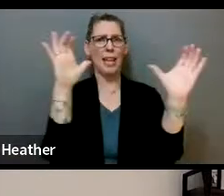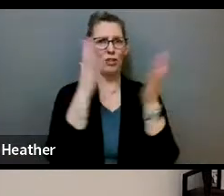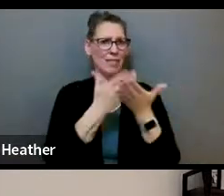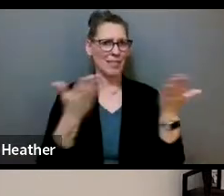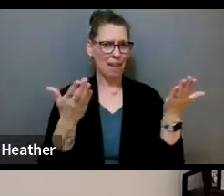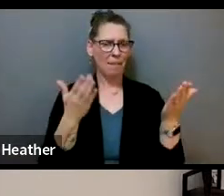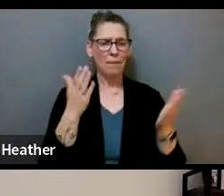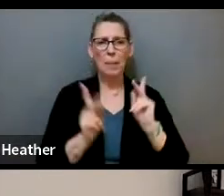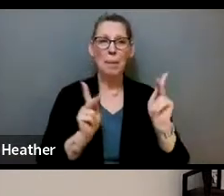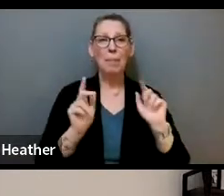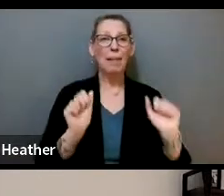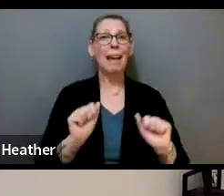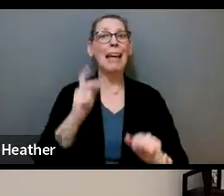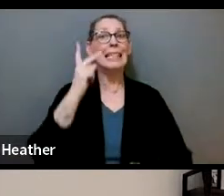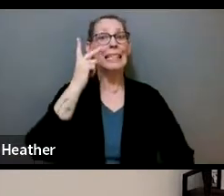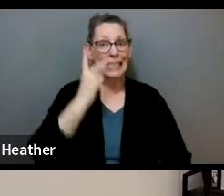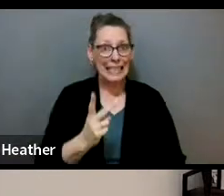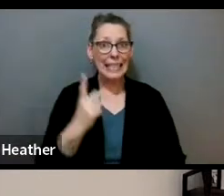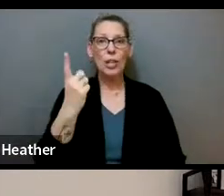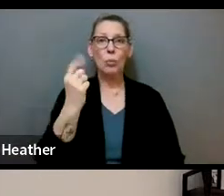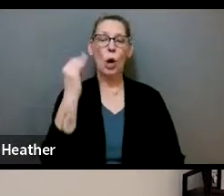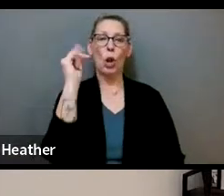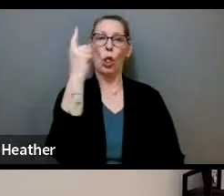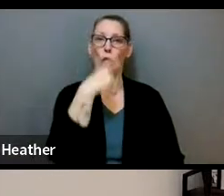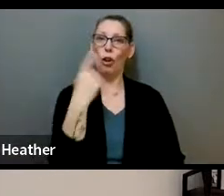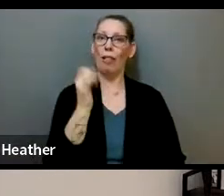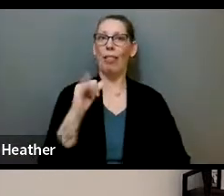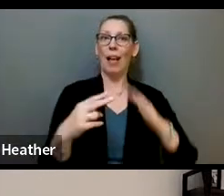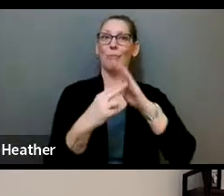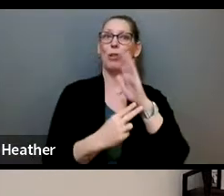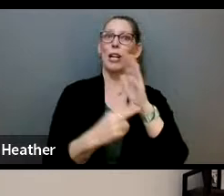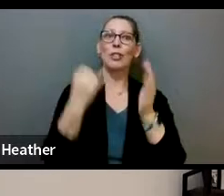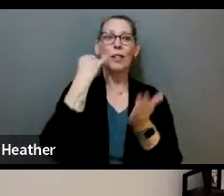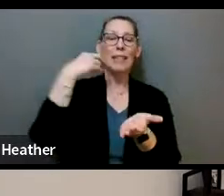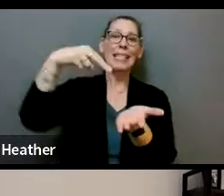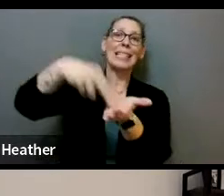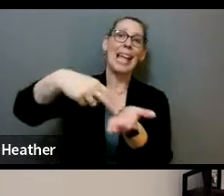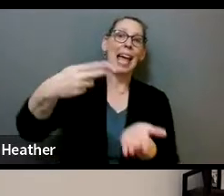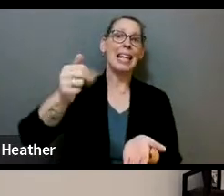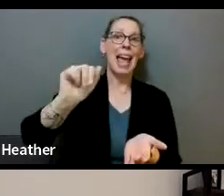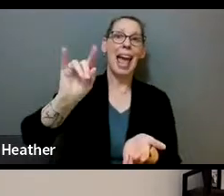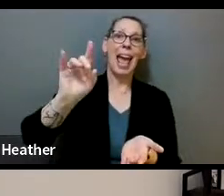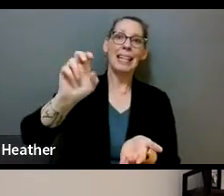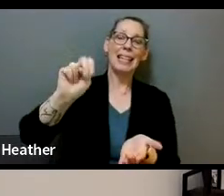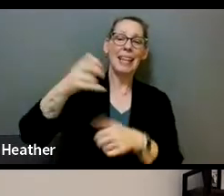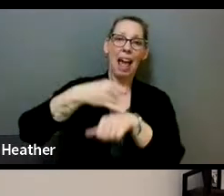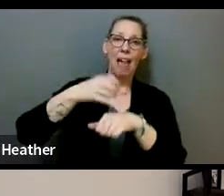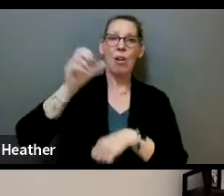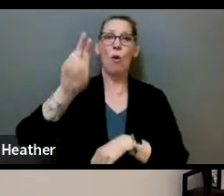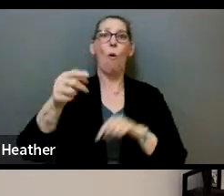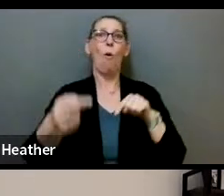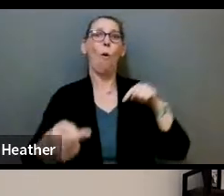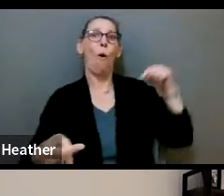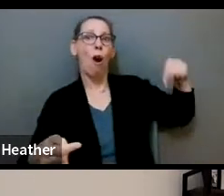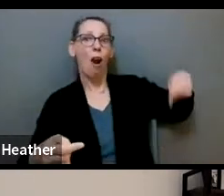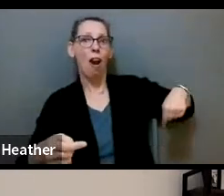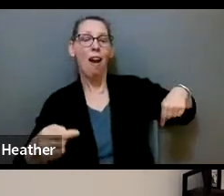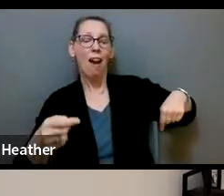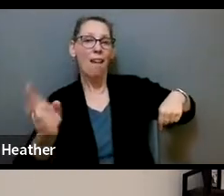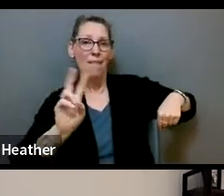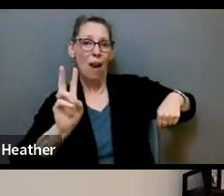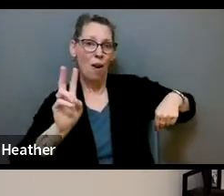like see what the bridge would look like if you're standing in Hayden Island or standing on the riverfront or whatever it is, because I'd imagine that'd be like